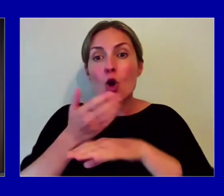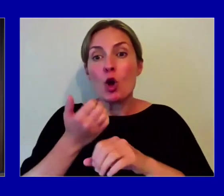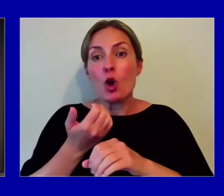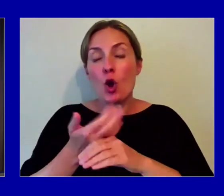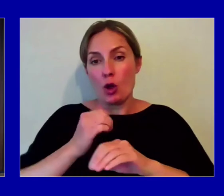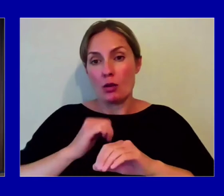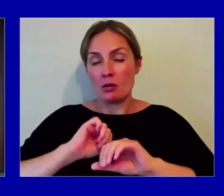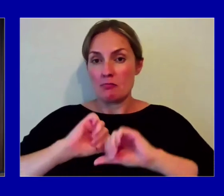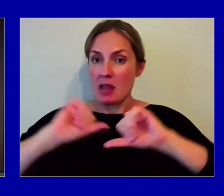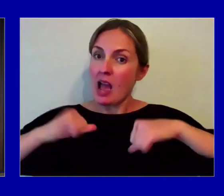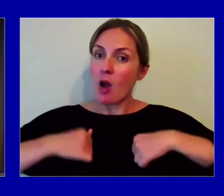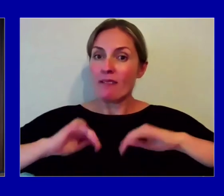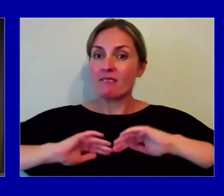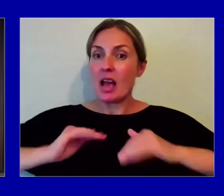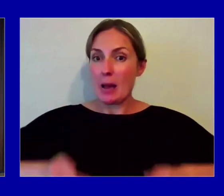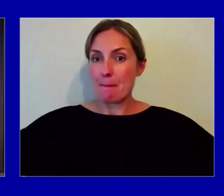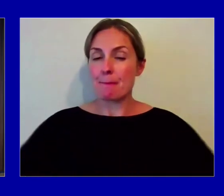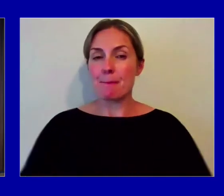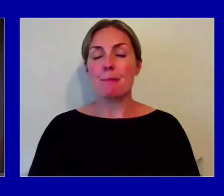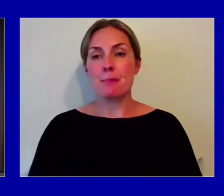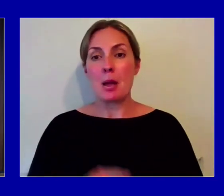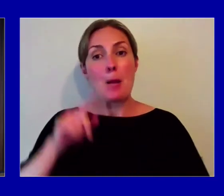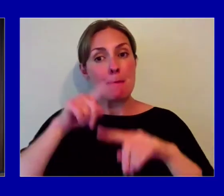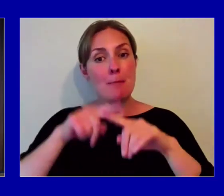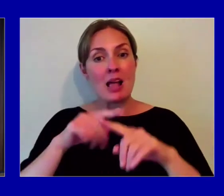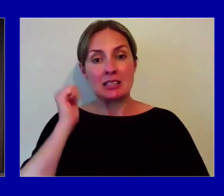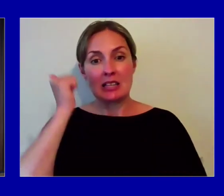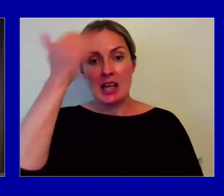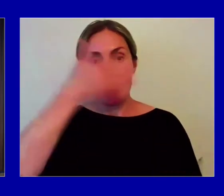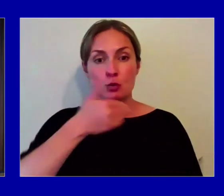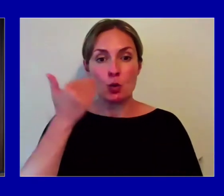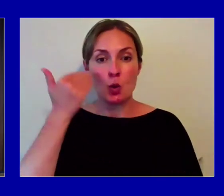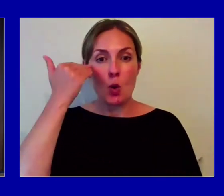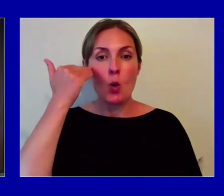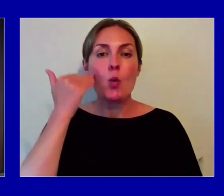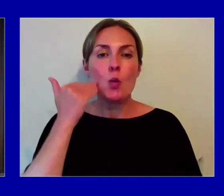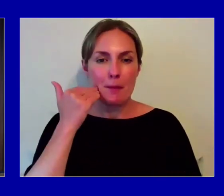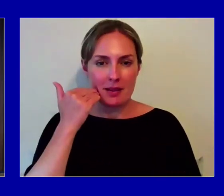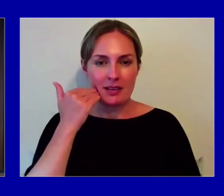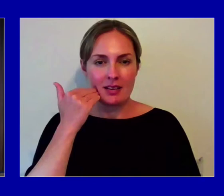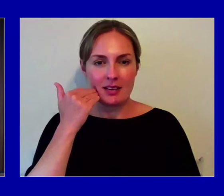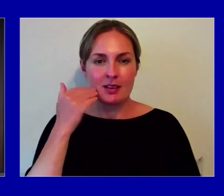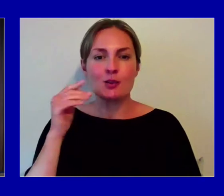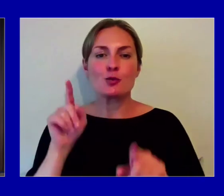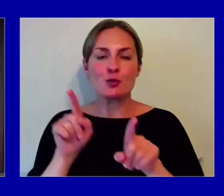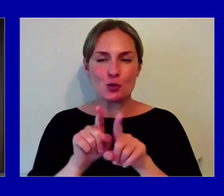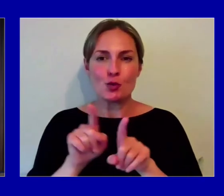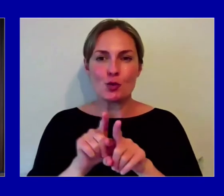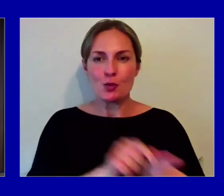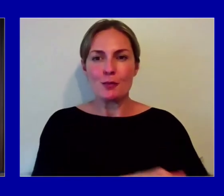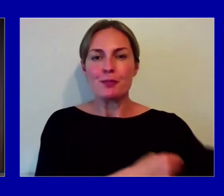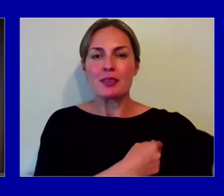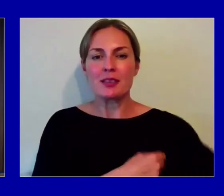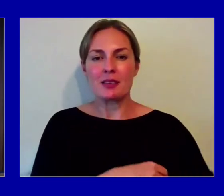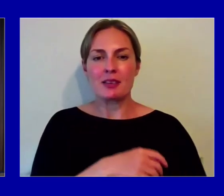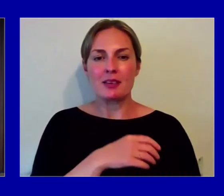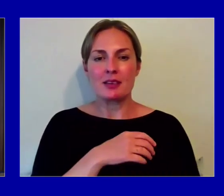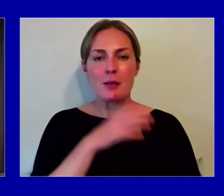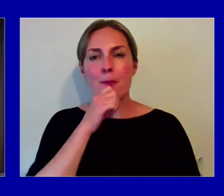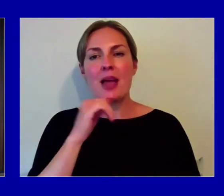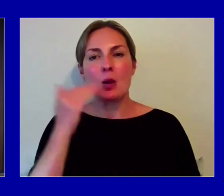young Aboriginal women as well. Um, and our aim, apart from growing the yams and the grasses,